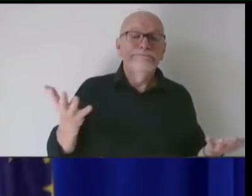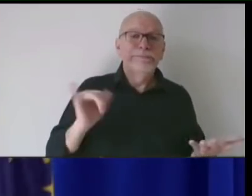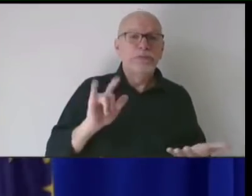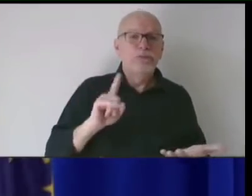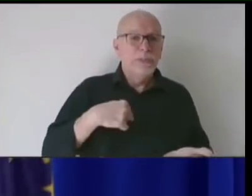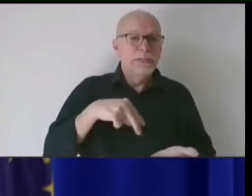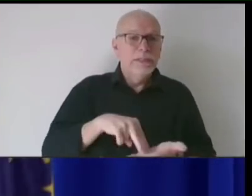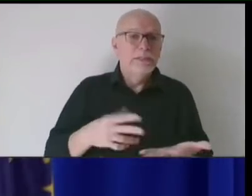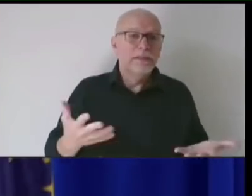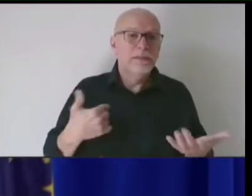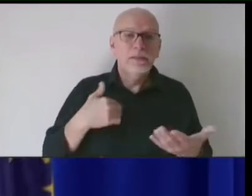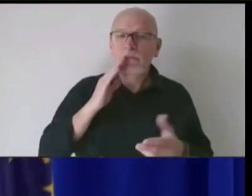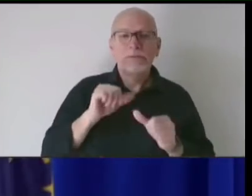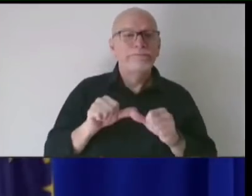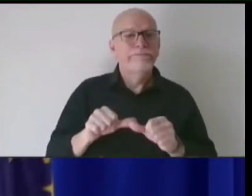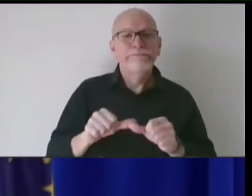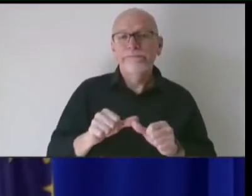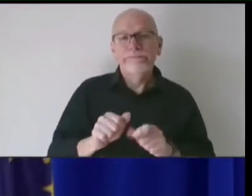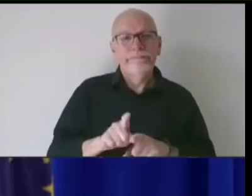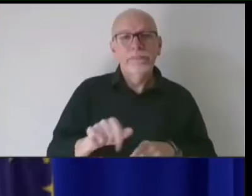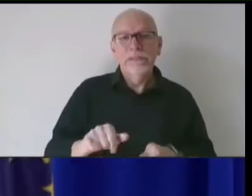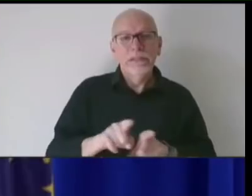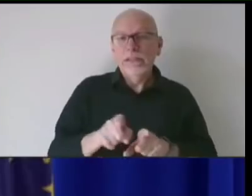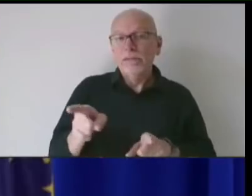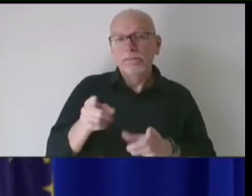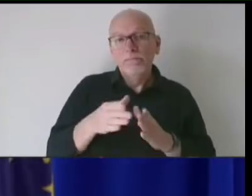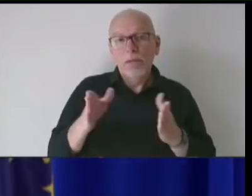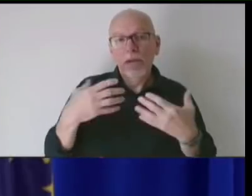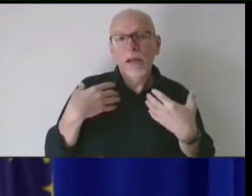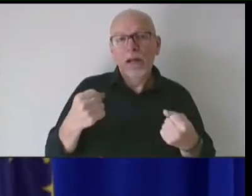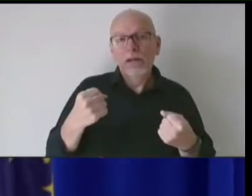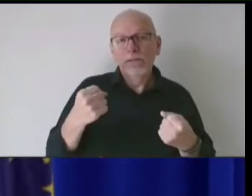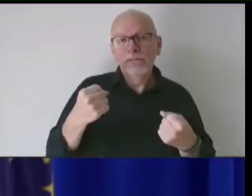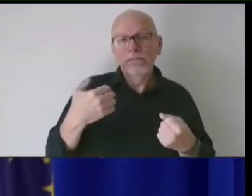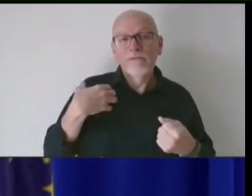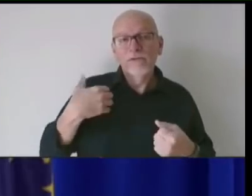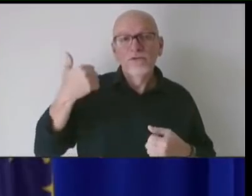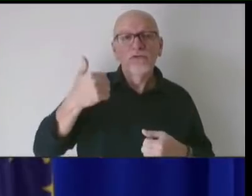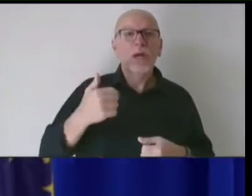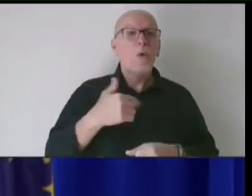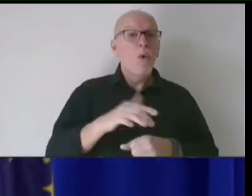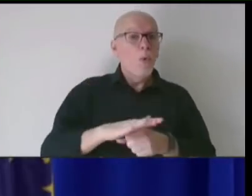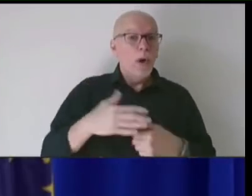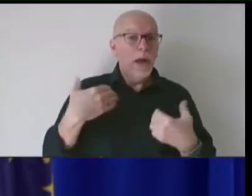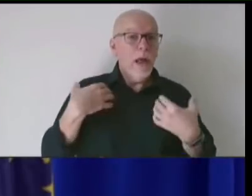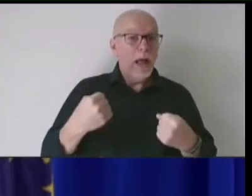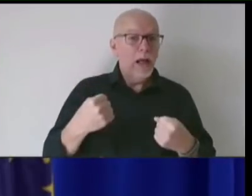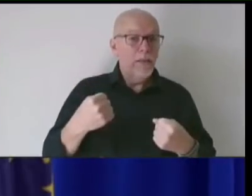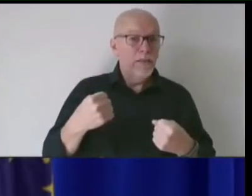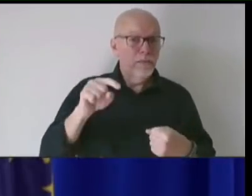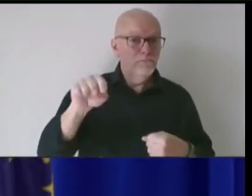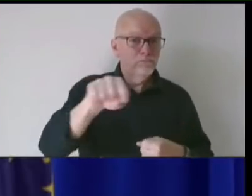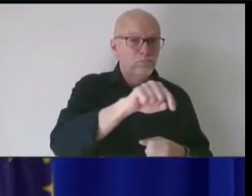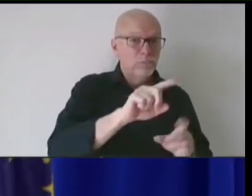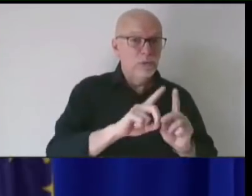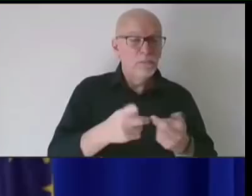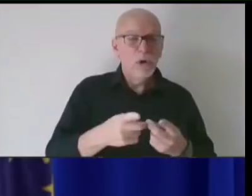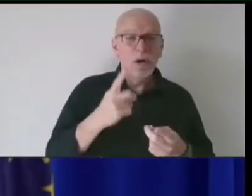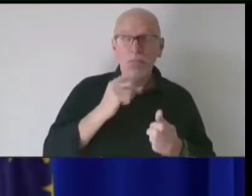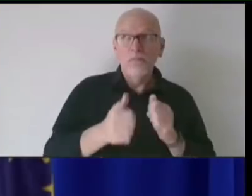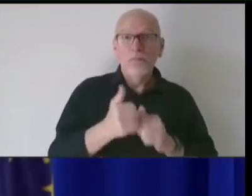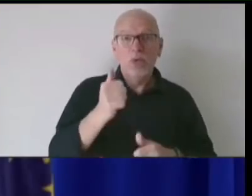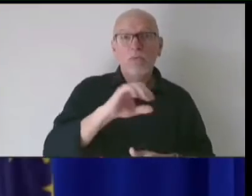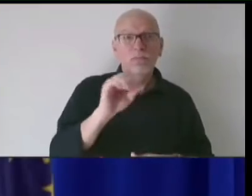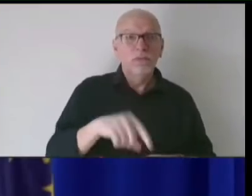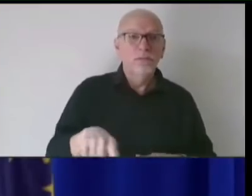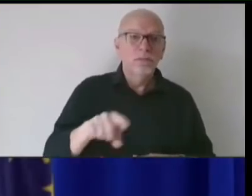where I'm going to continue to be as a public health official. I will say that our local public health officials, for the most part, are doing this exact